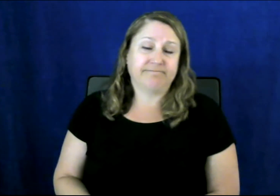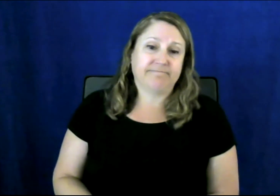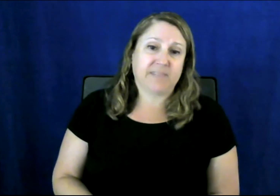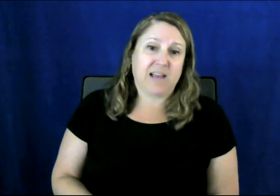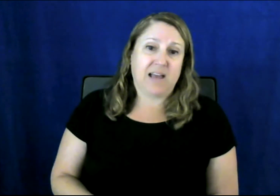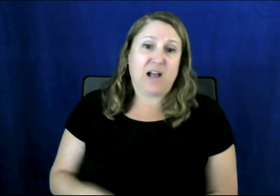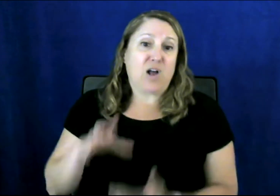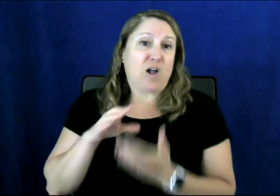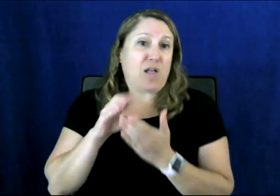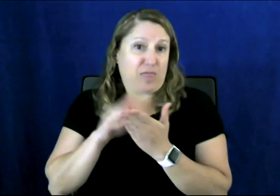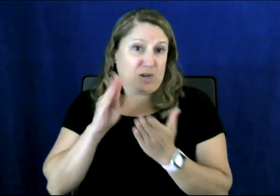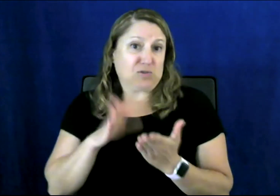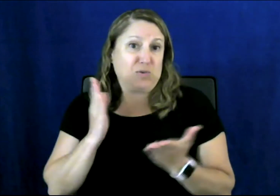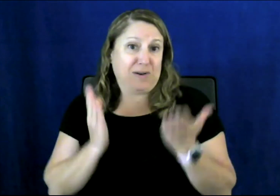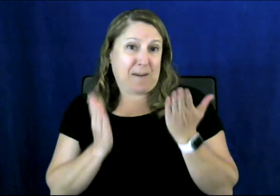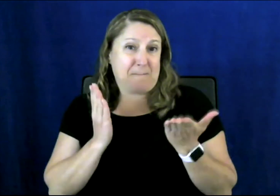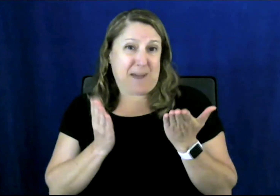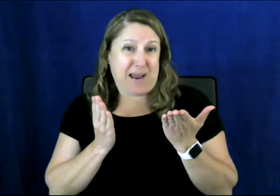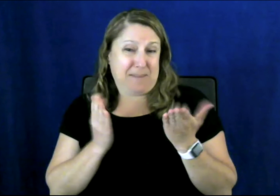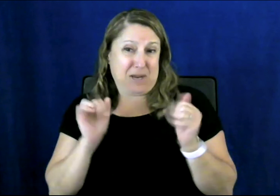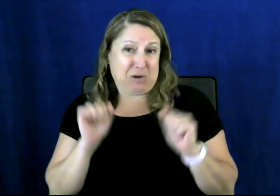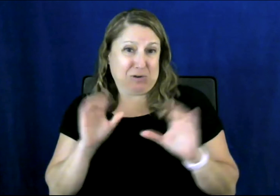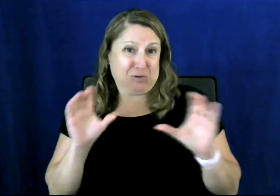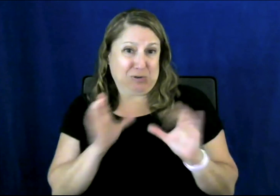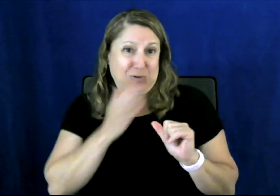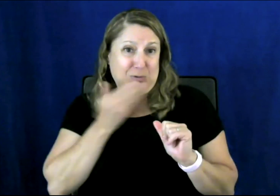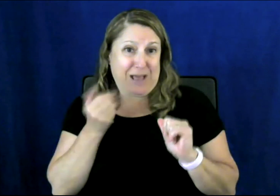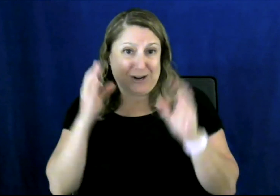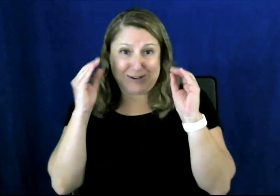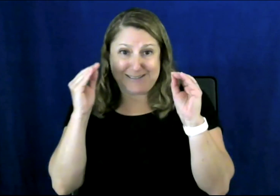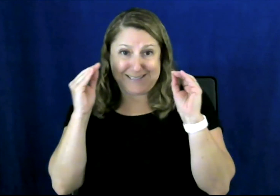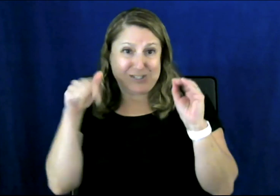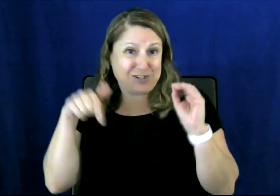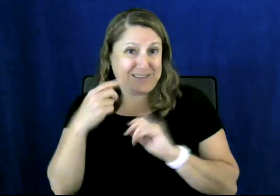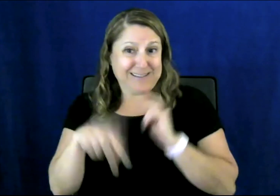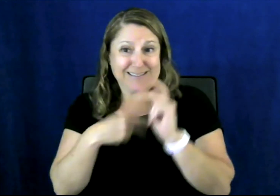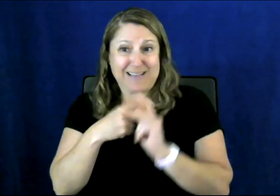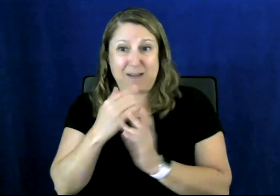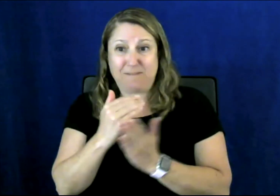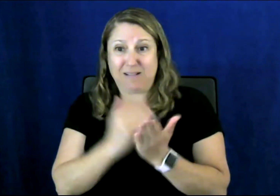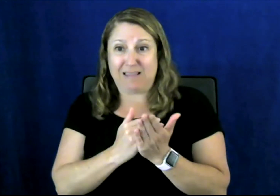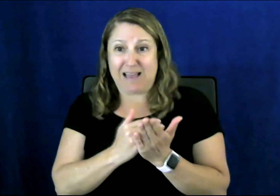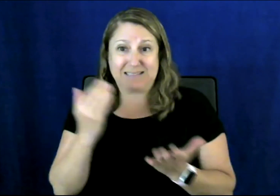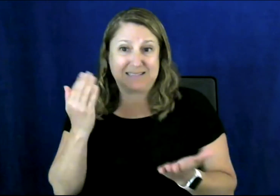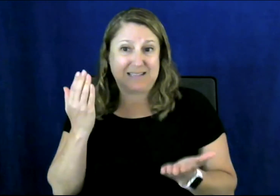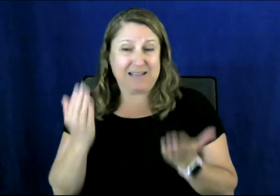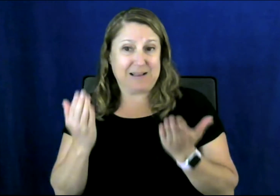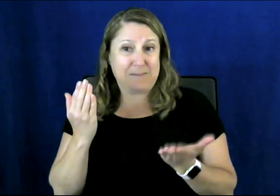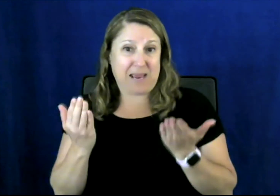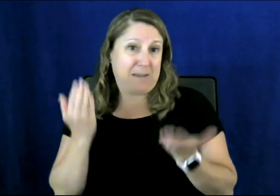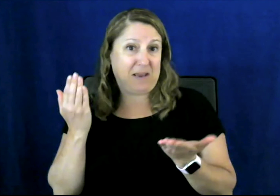been able to do better in teaching this pride lesson could have come from